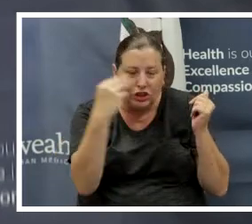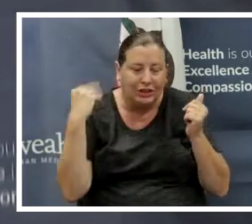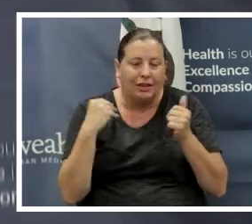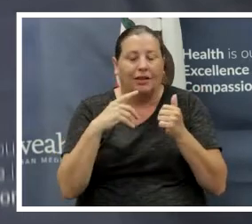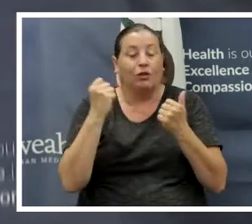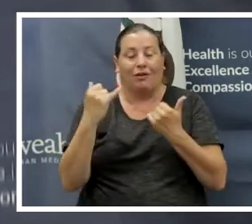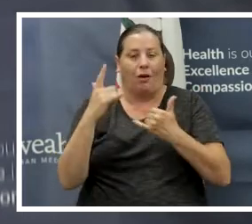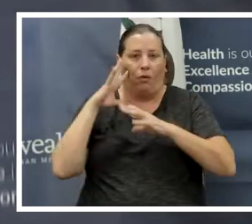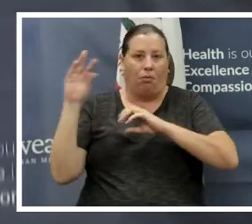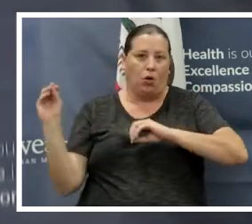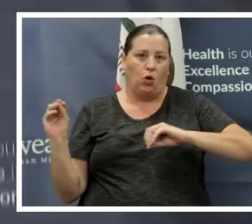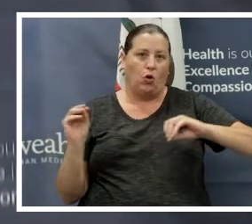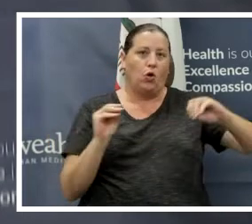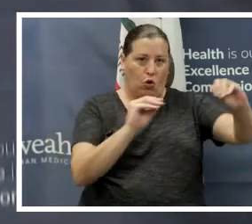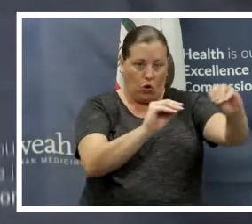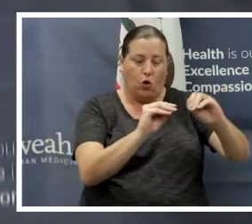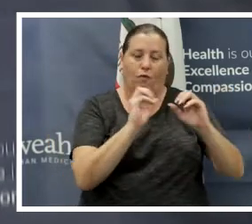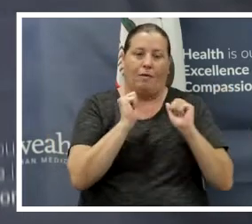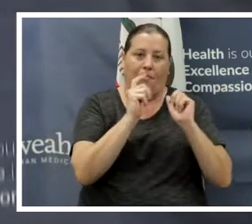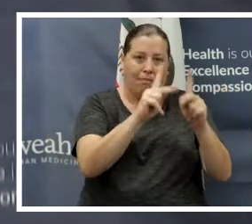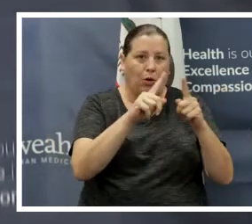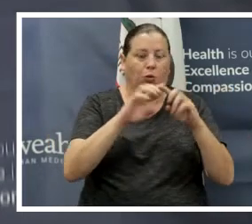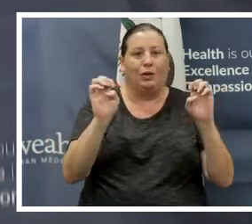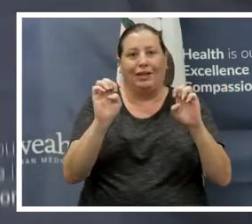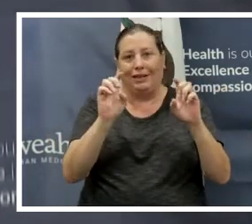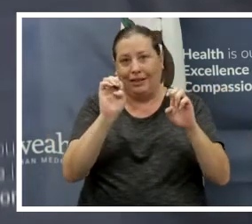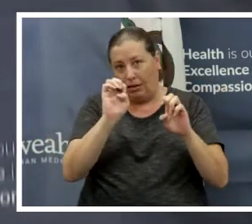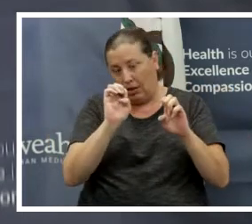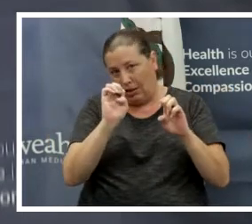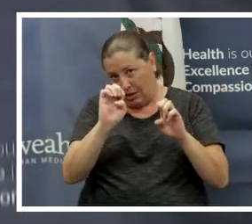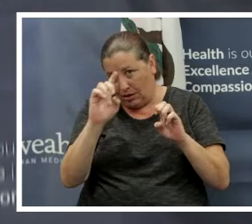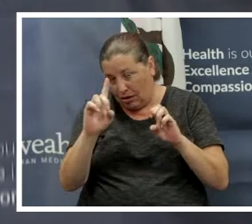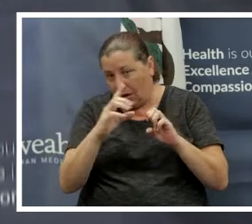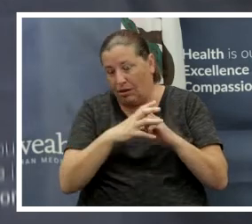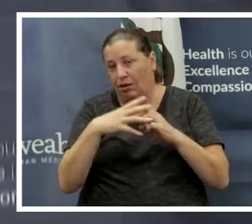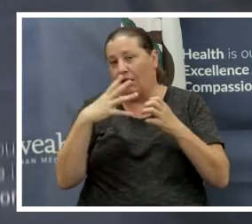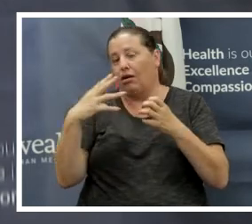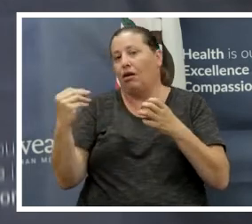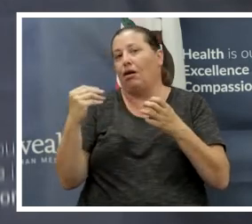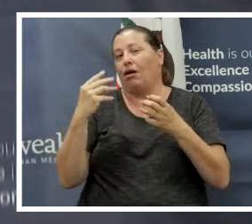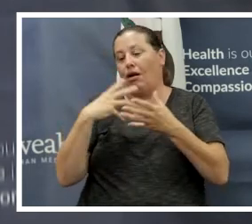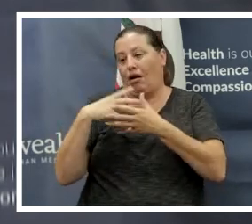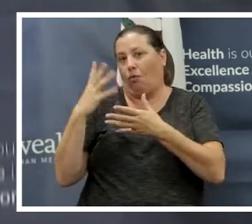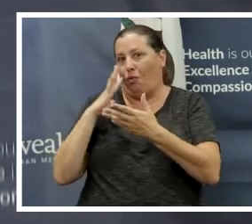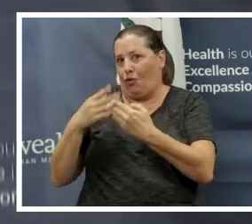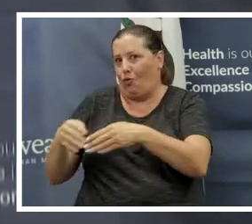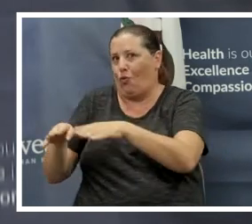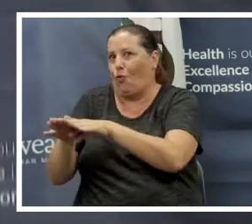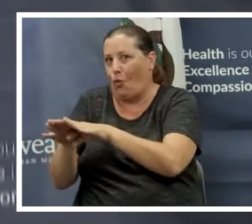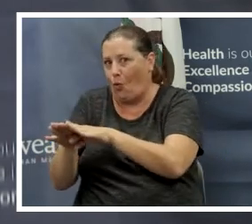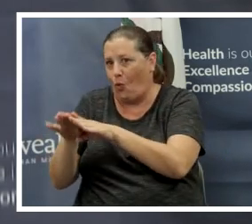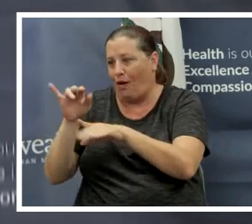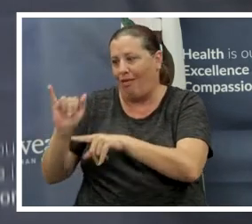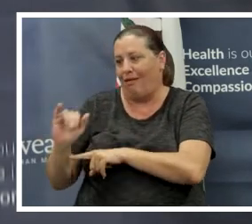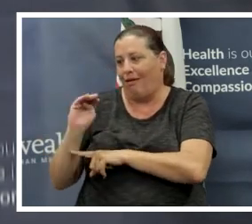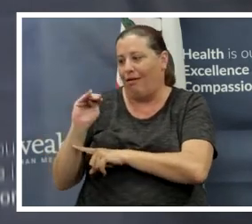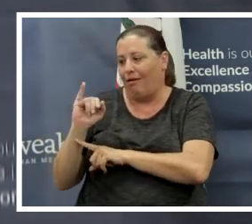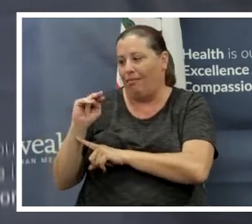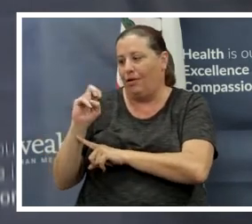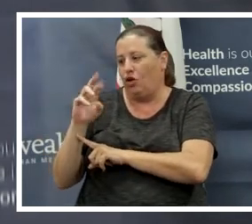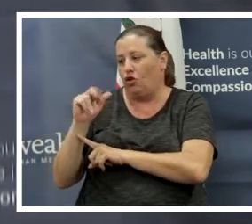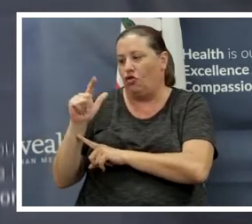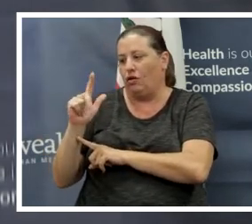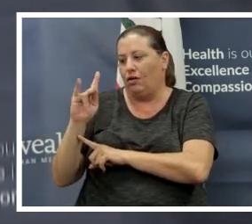will now come inside. And so the waiting area and everything. But we also will close down that Mineral King